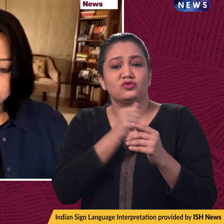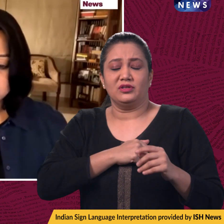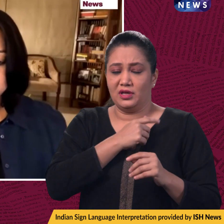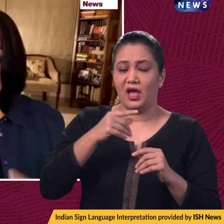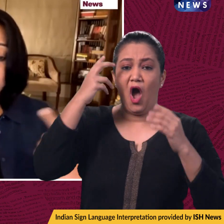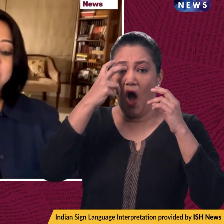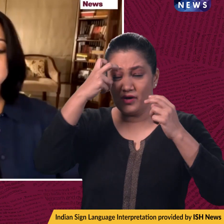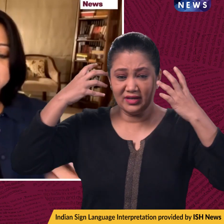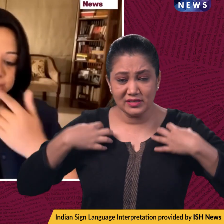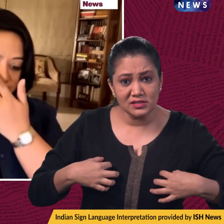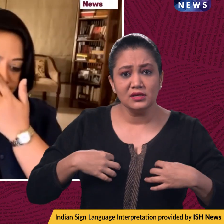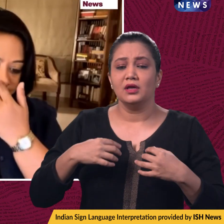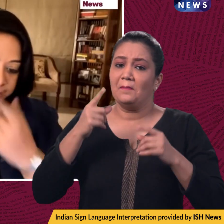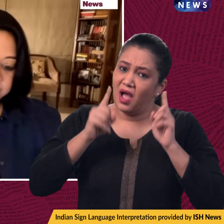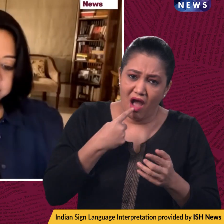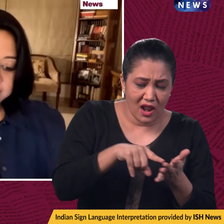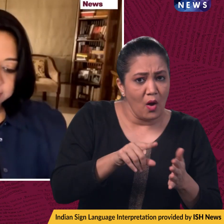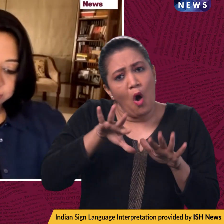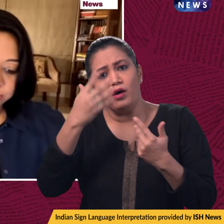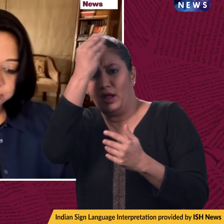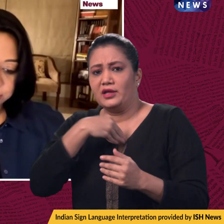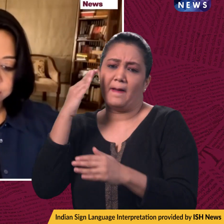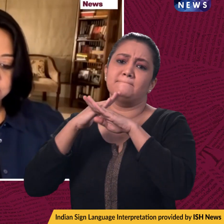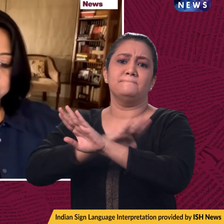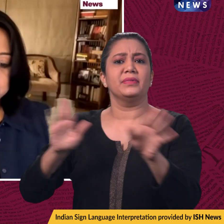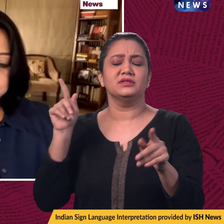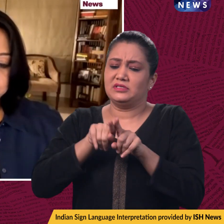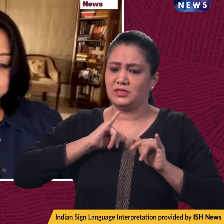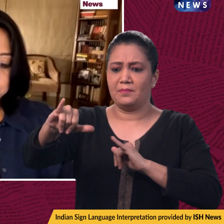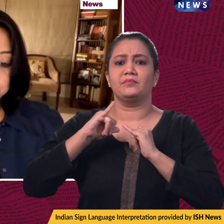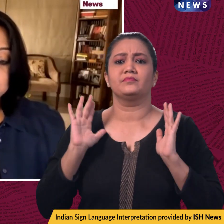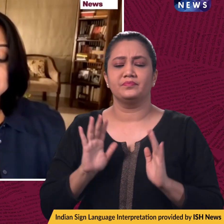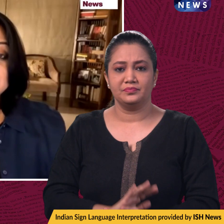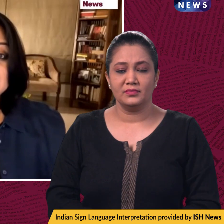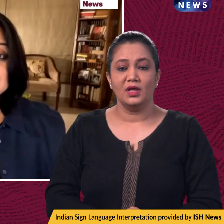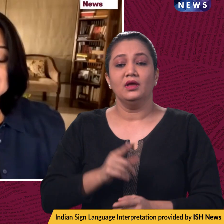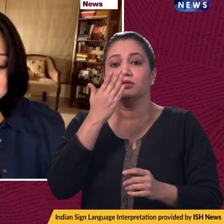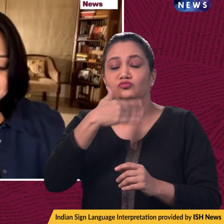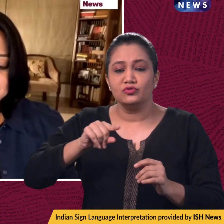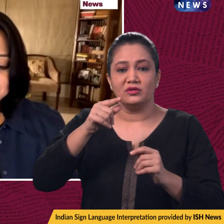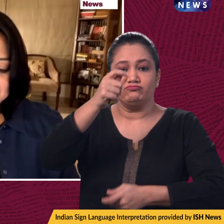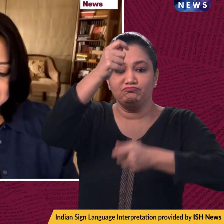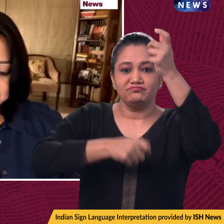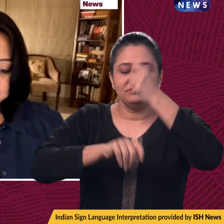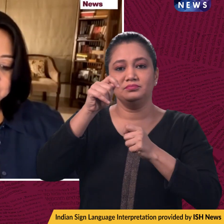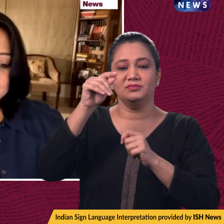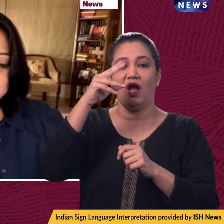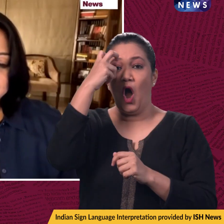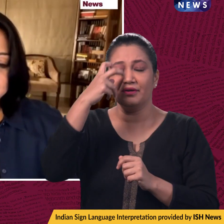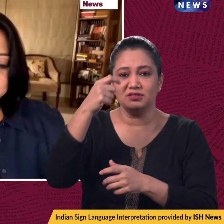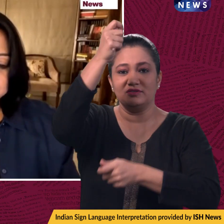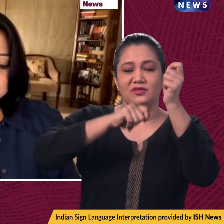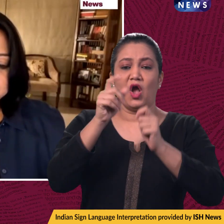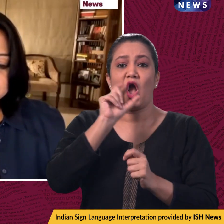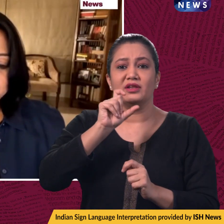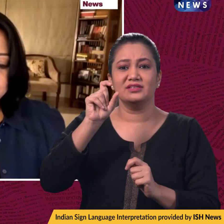saffron shawls or ban the hijab, began throwing stones. In the meantime, a group of students hoisted a saffron flag at